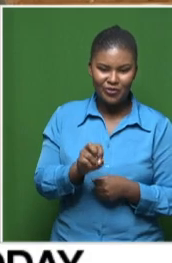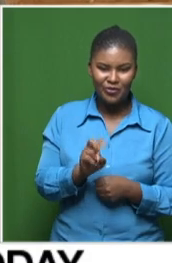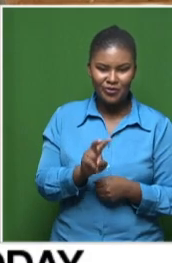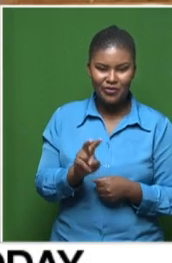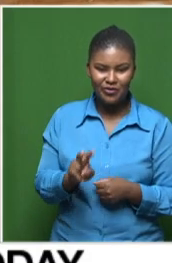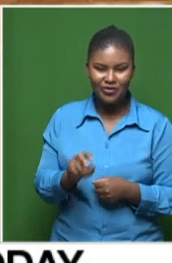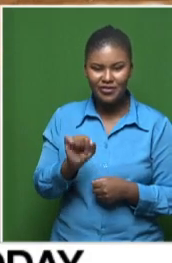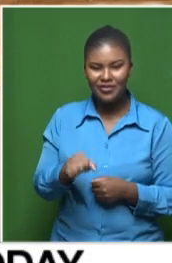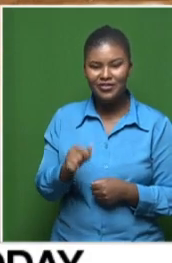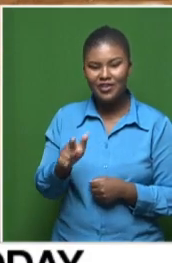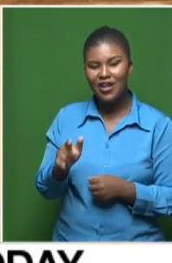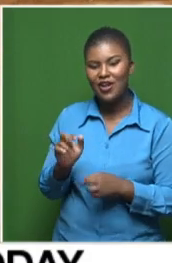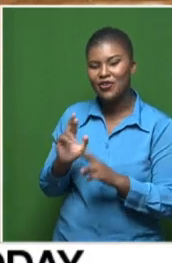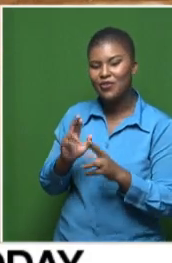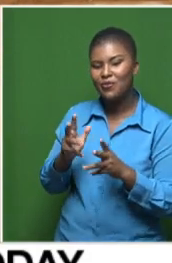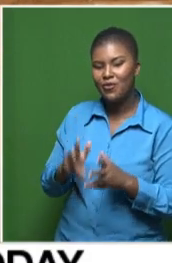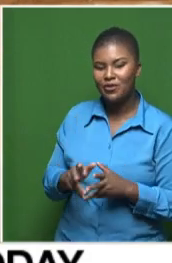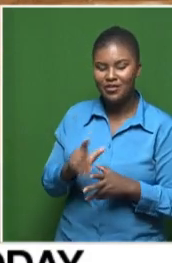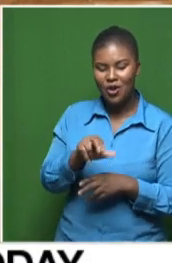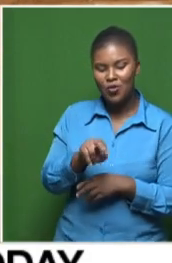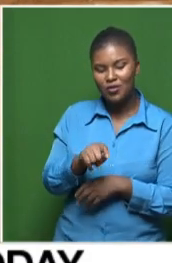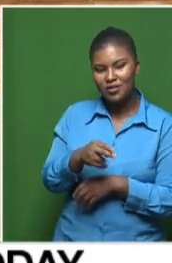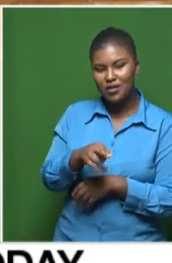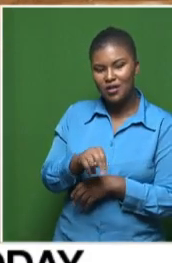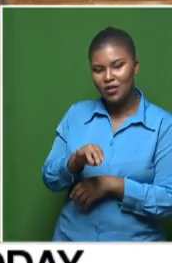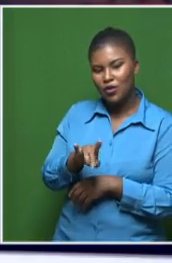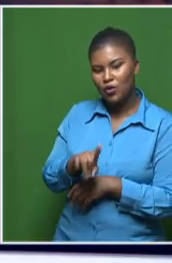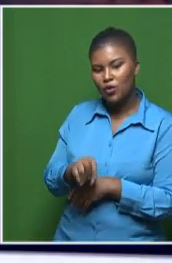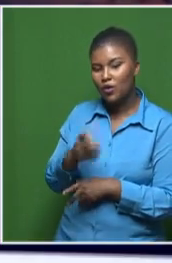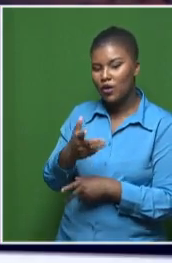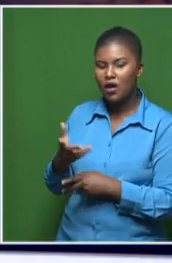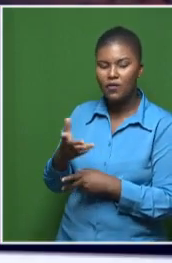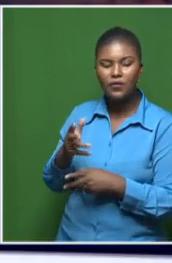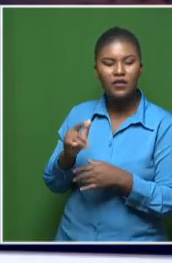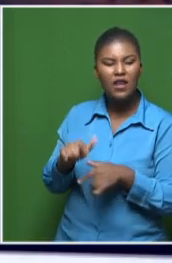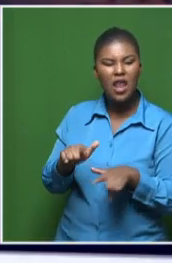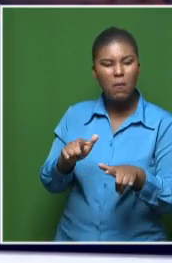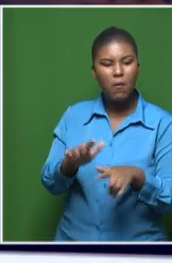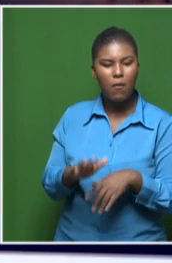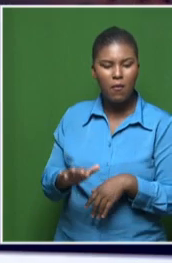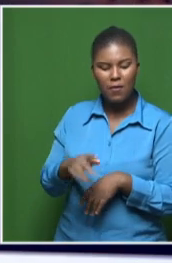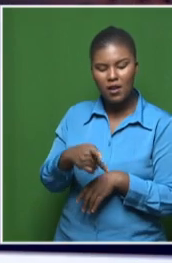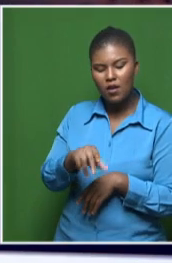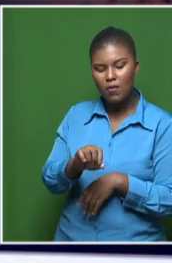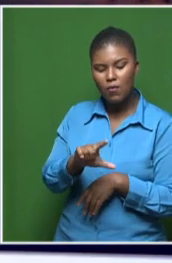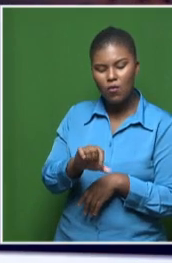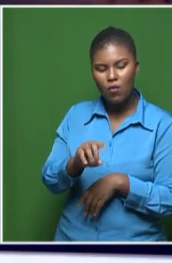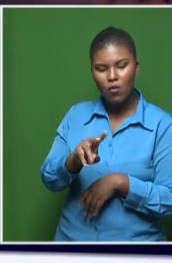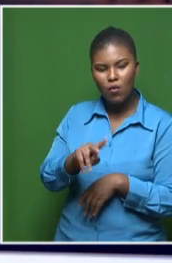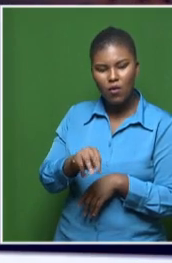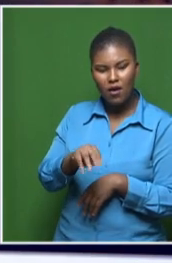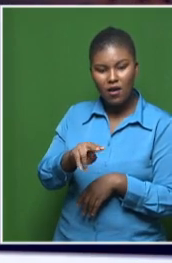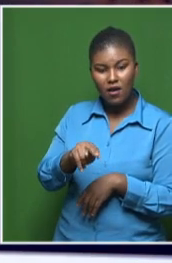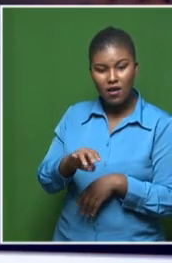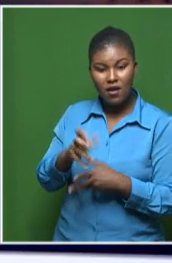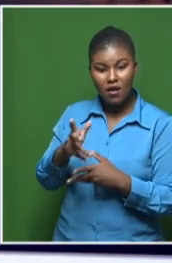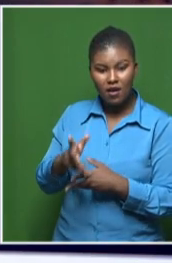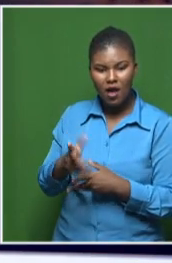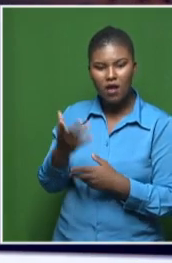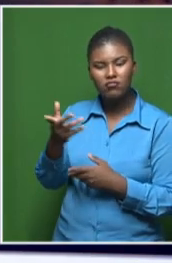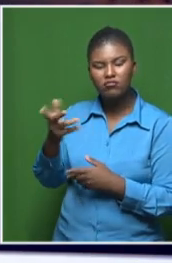our reporter, Lutendo Bobodi, and he's crossing to us there from Polokwane in Limpopo as